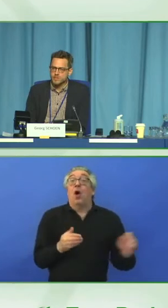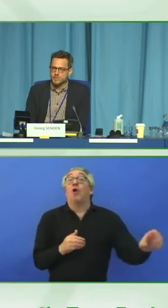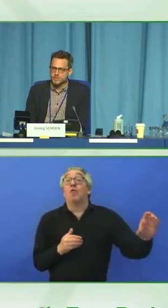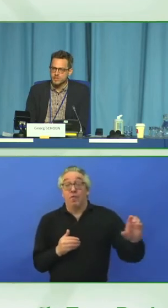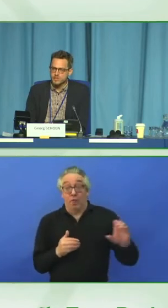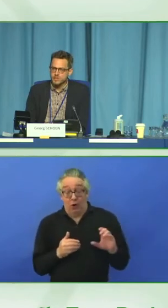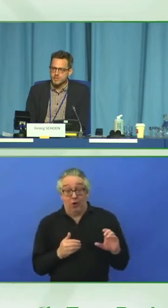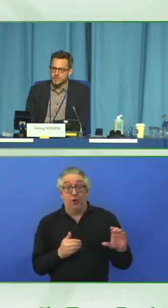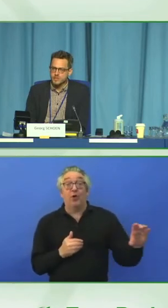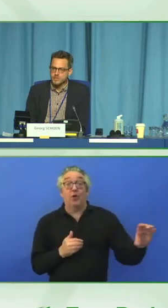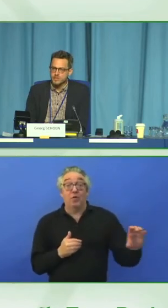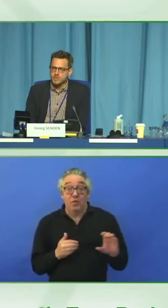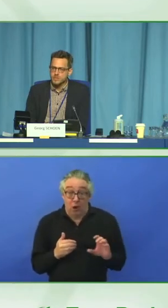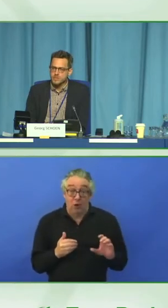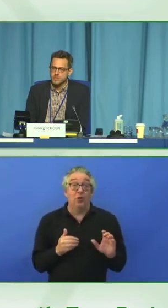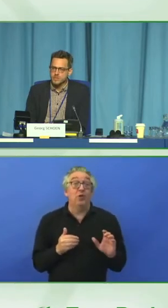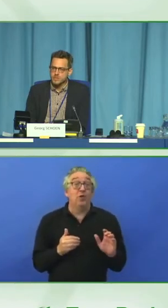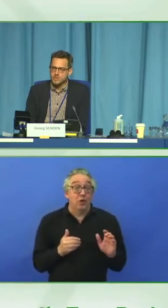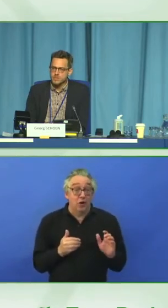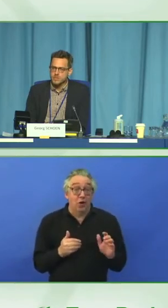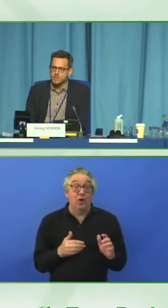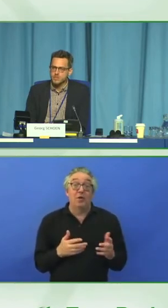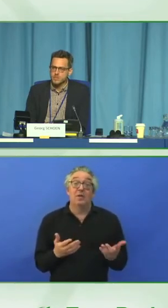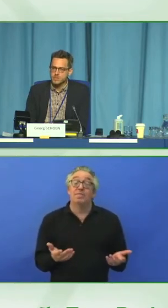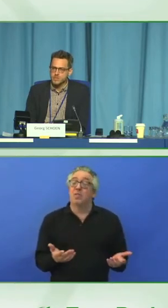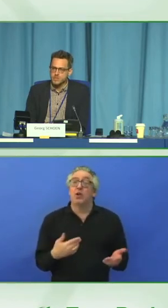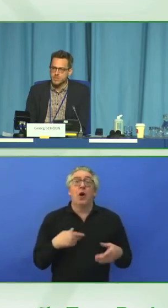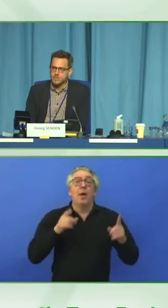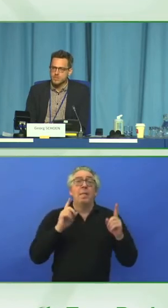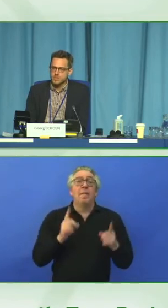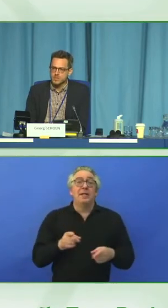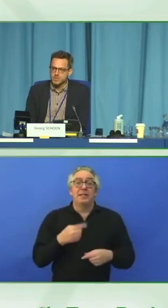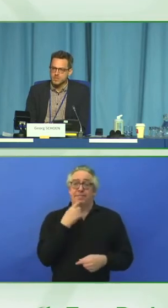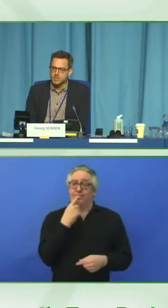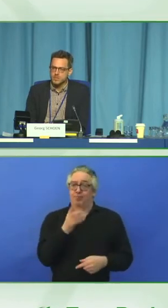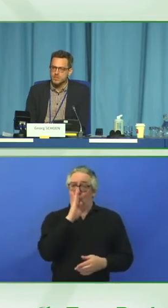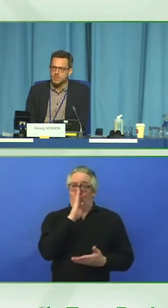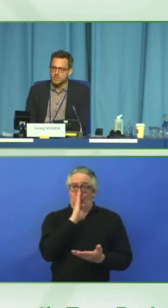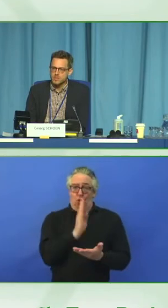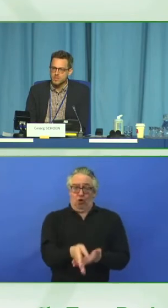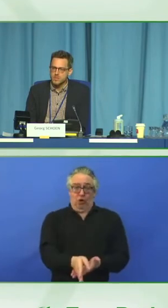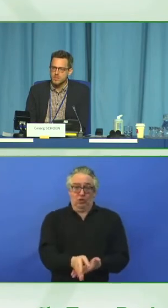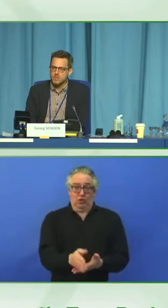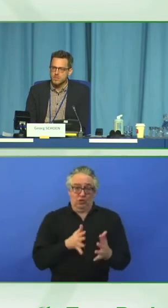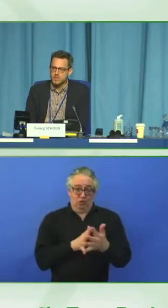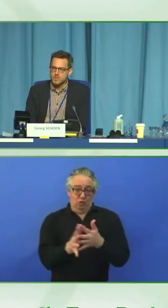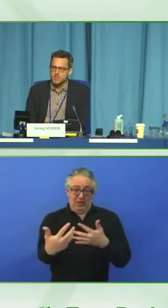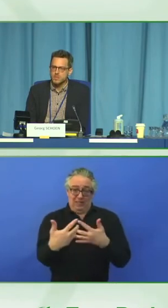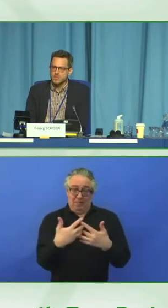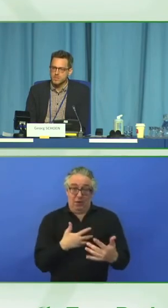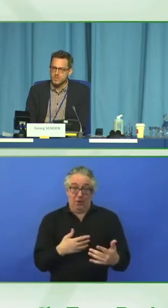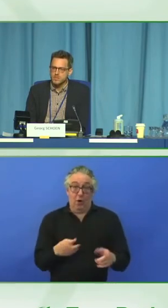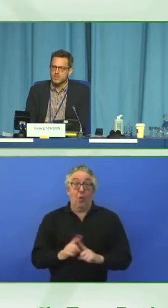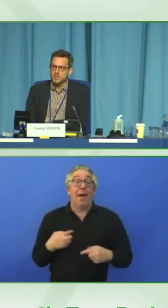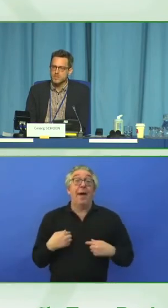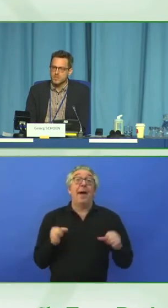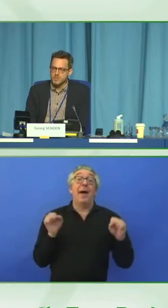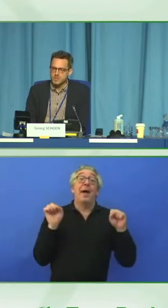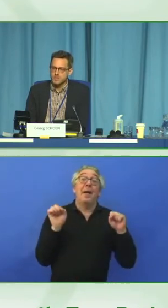I think that if you're transparent, if you're obsessive about scale, and you're passionate about work,